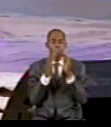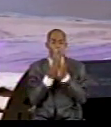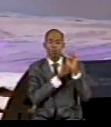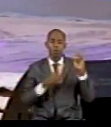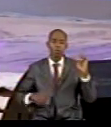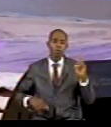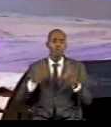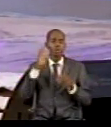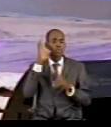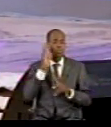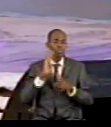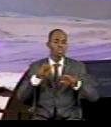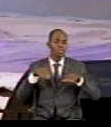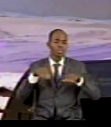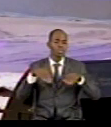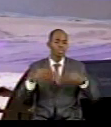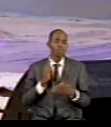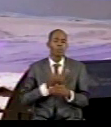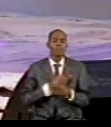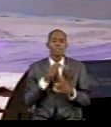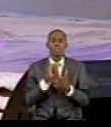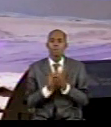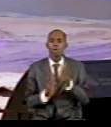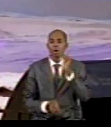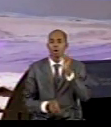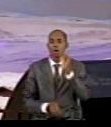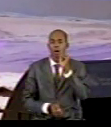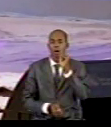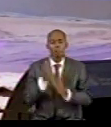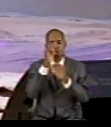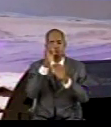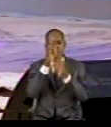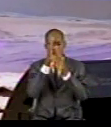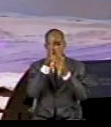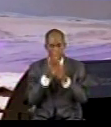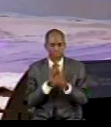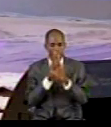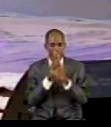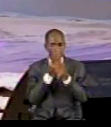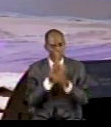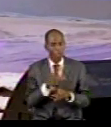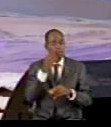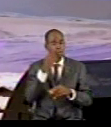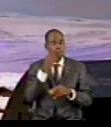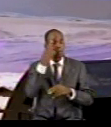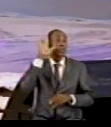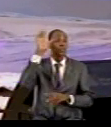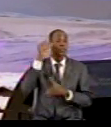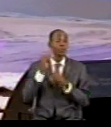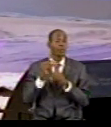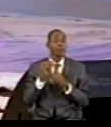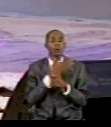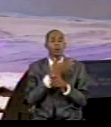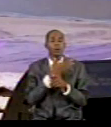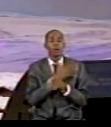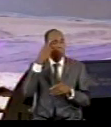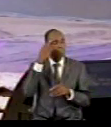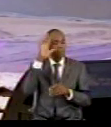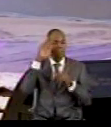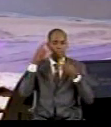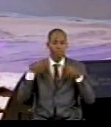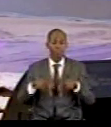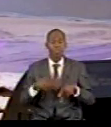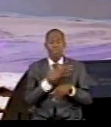the utmost honor, respect for your word and for your person. And as